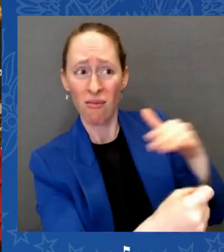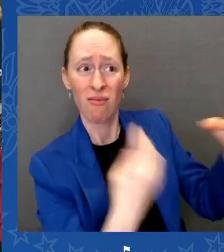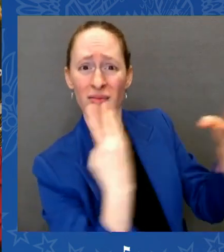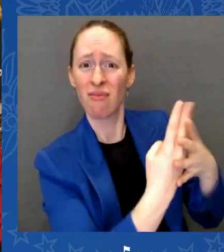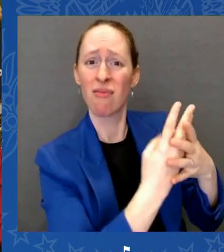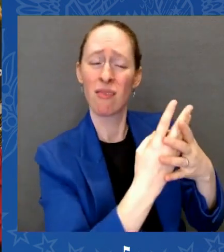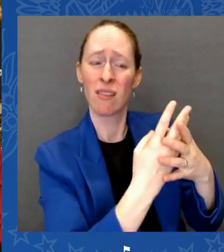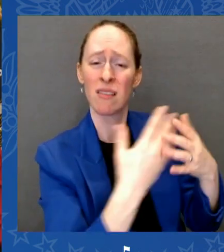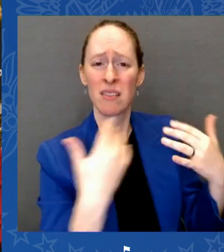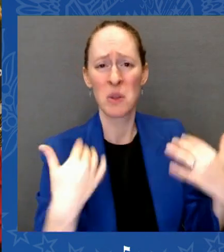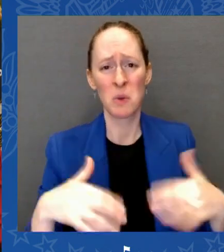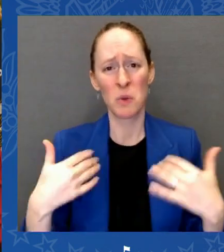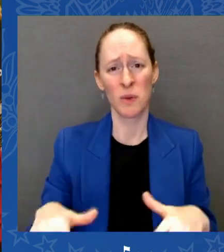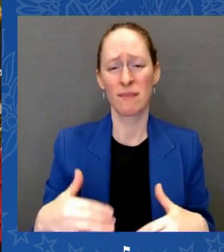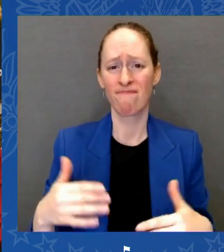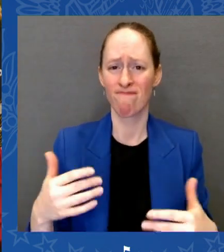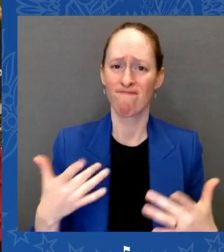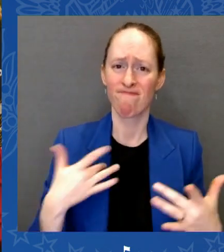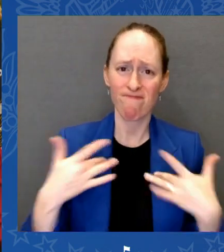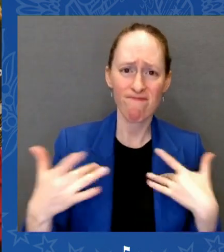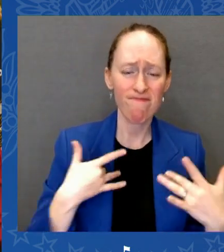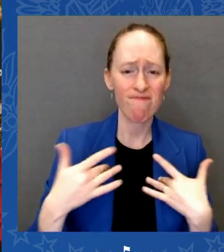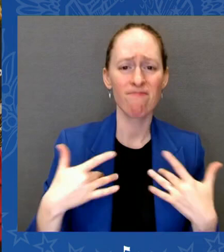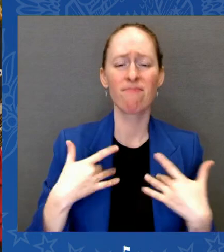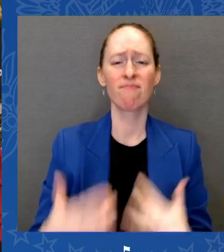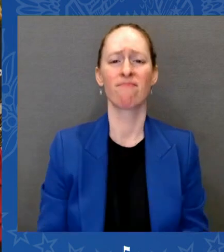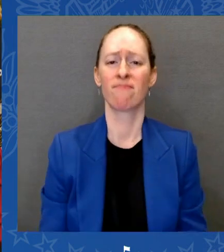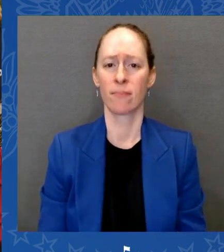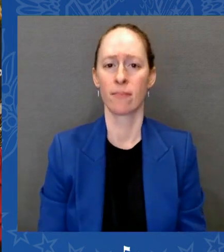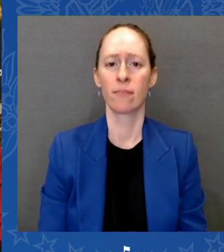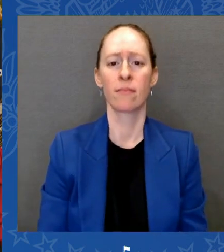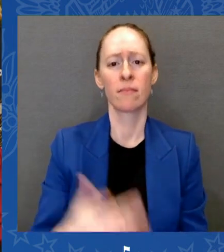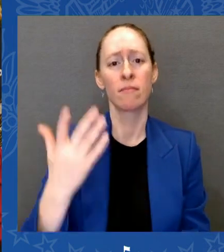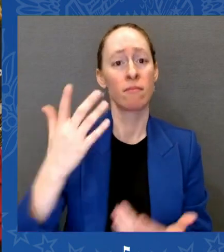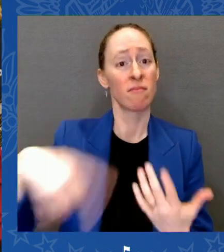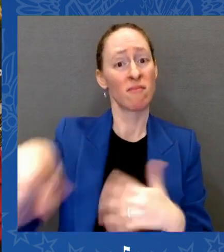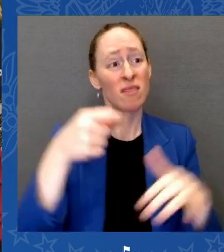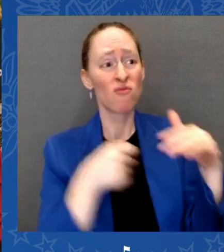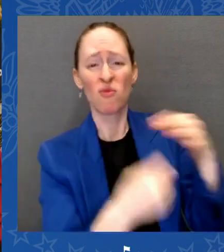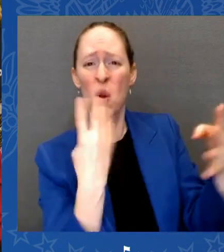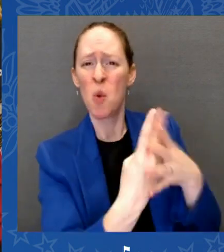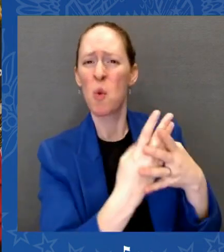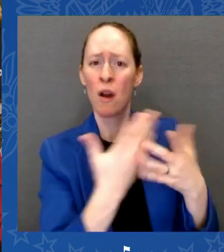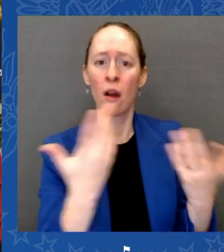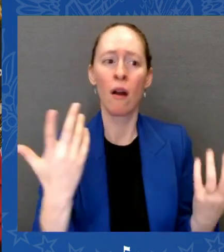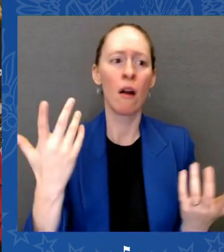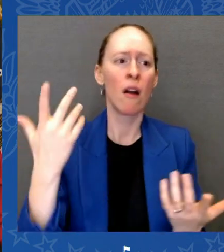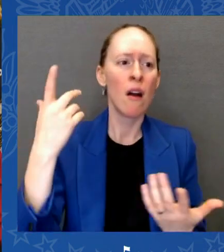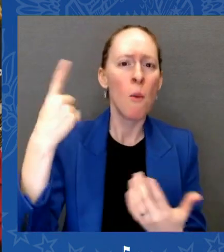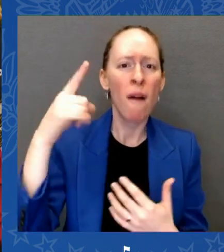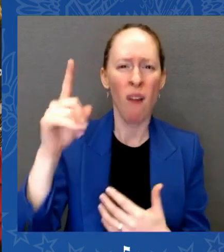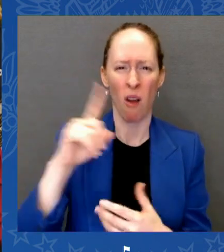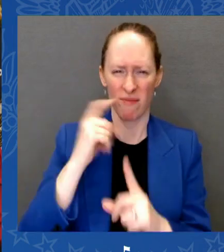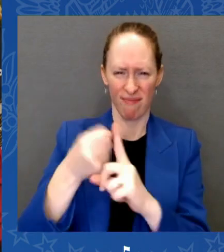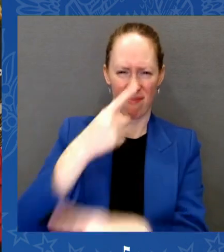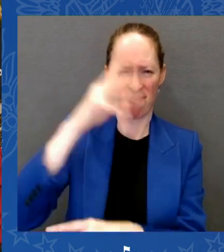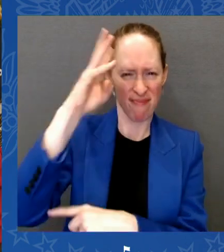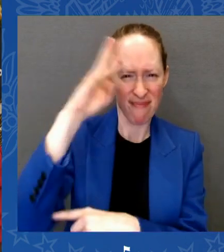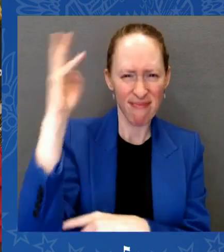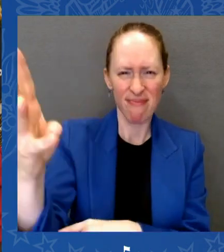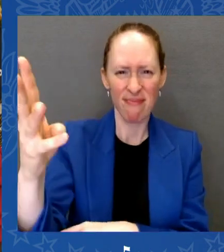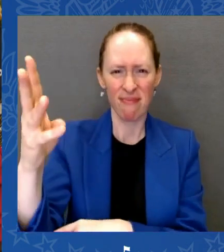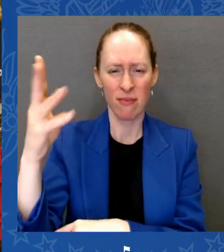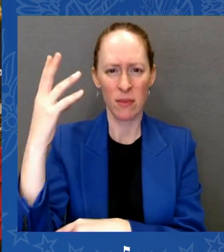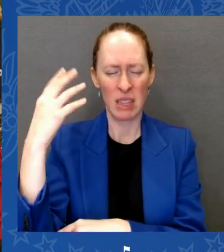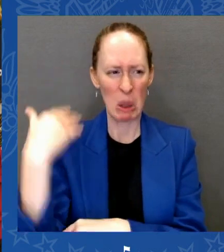hostage abroad, many of whom had been held since before I took office. And today, we also remember the other Americans